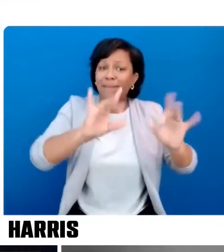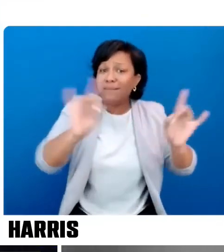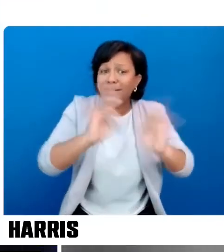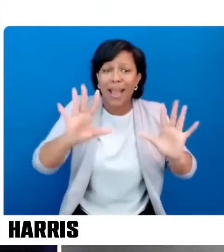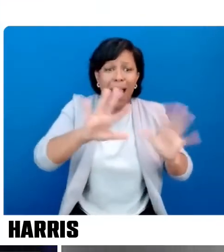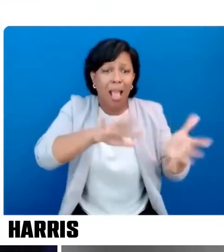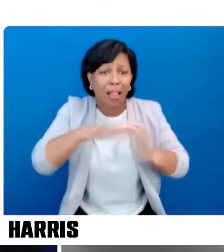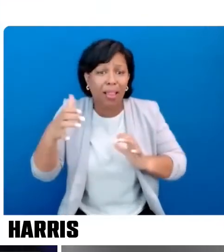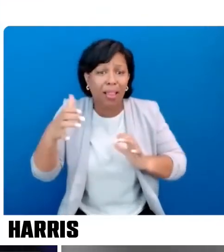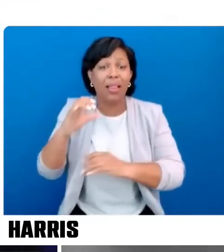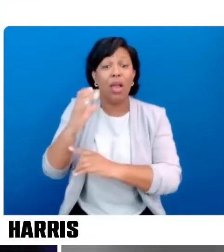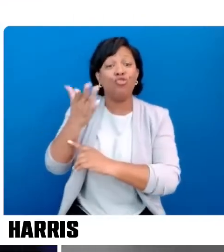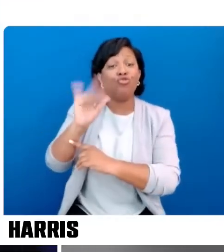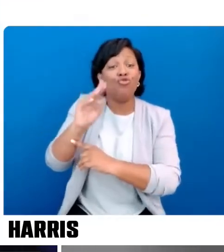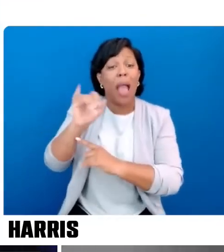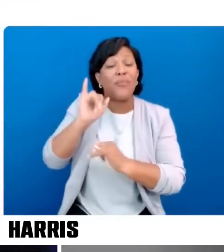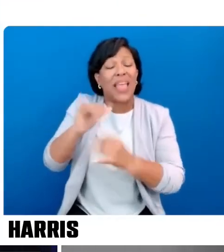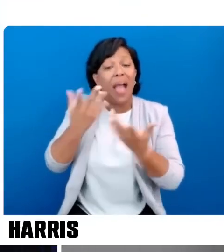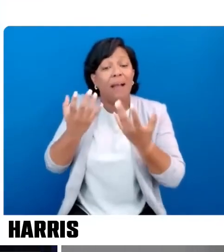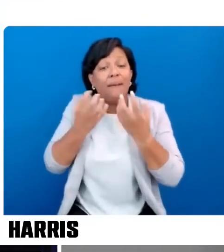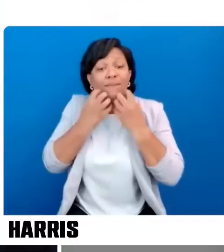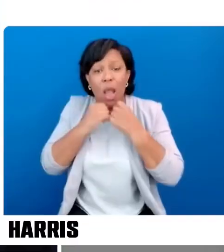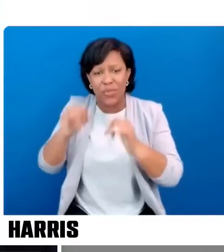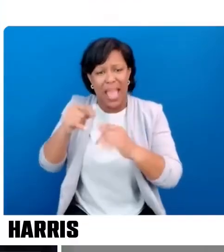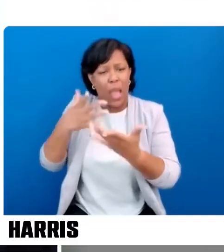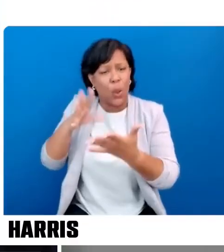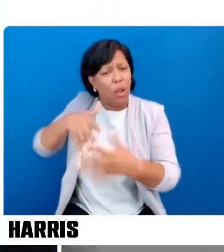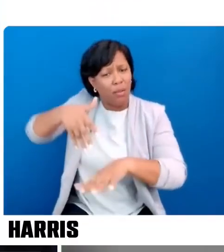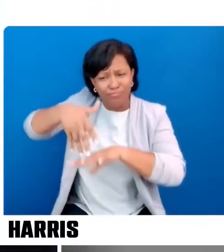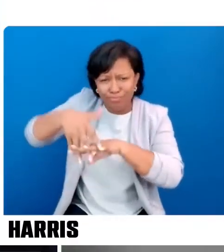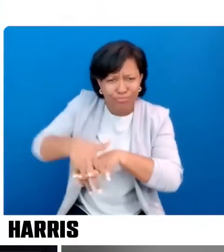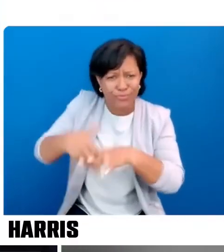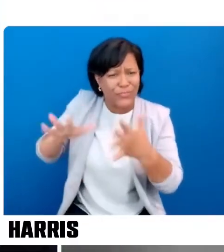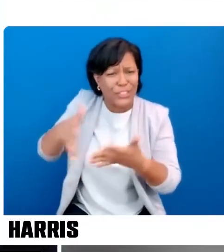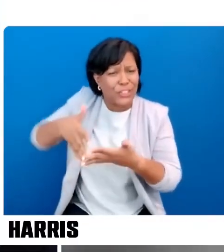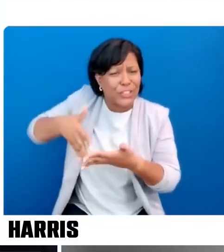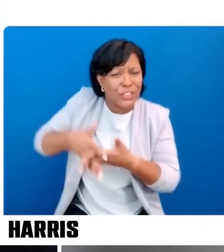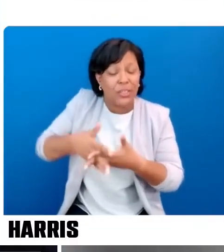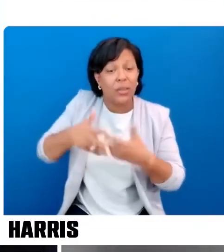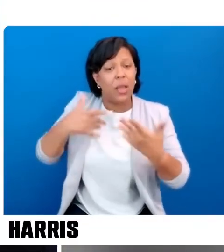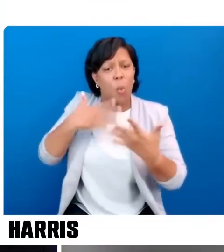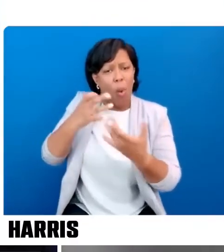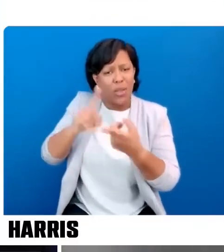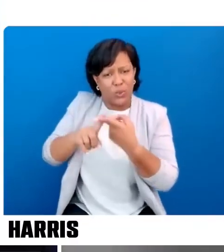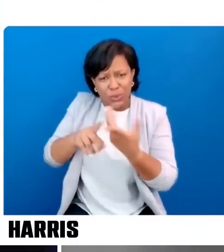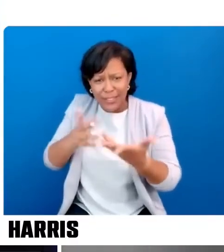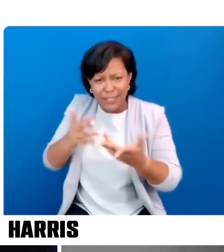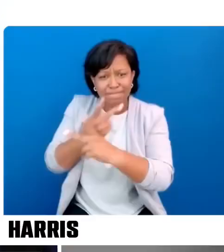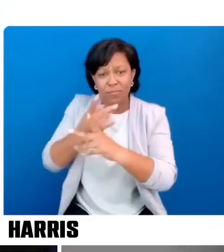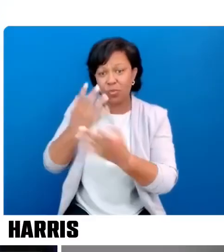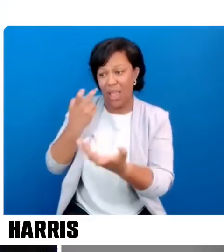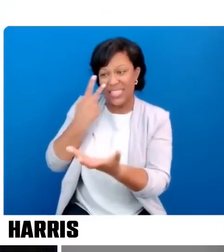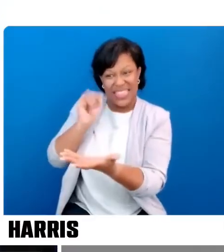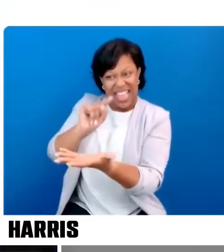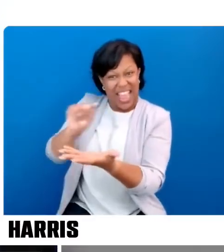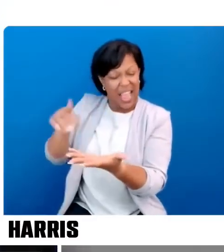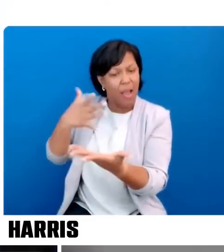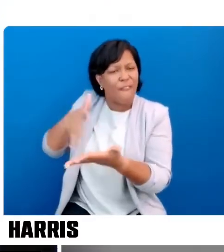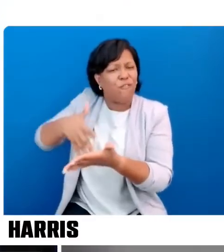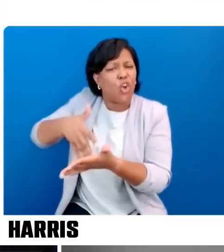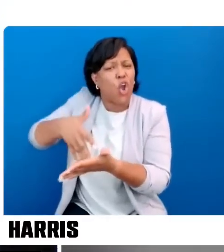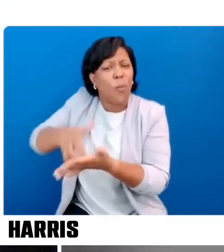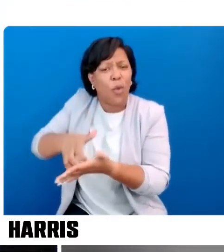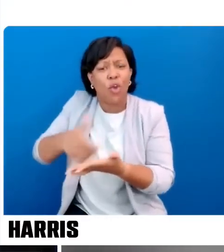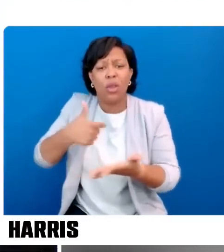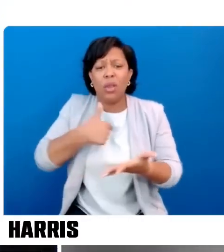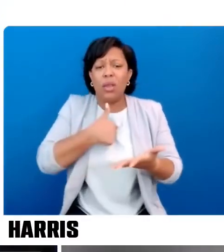grounded in the importance of standing up for those who are most vulnerable. My work that is about protecting Social Security and